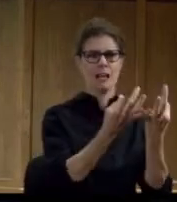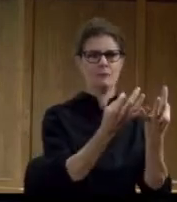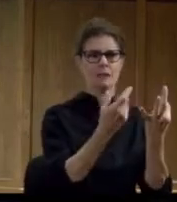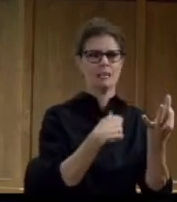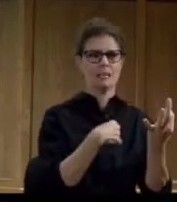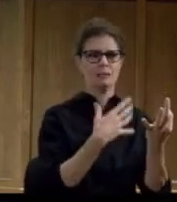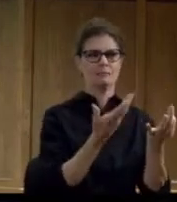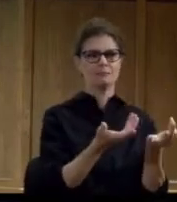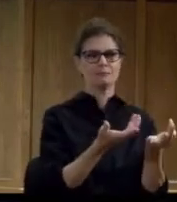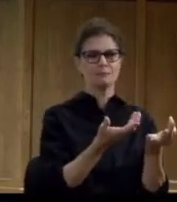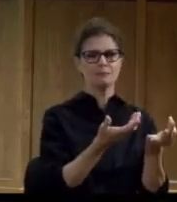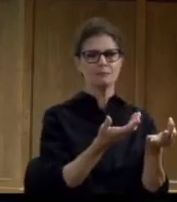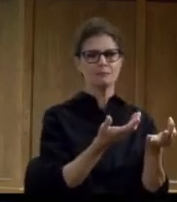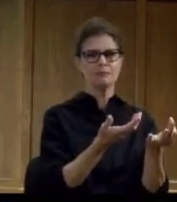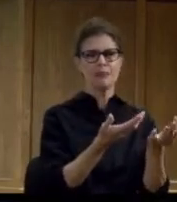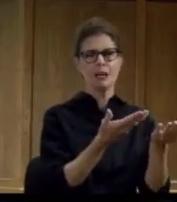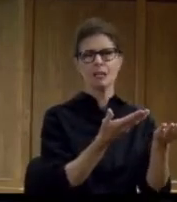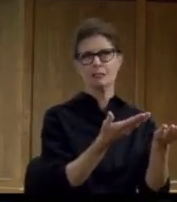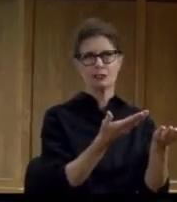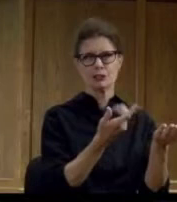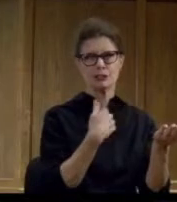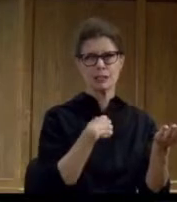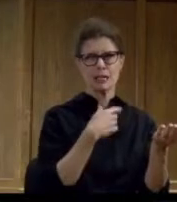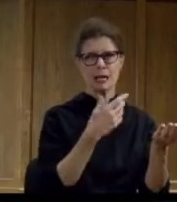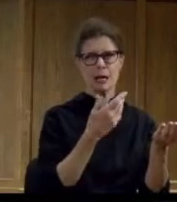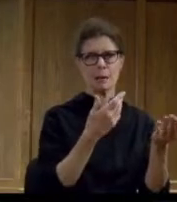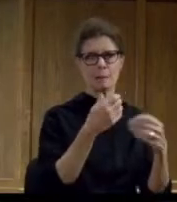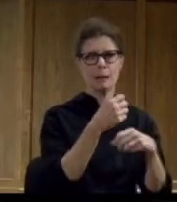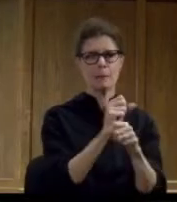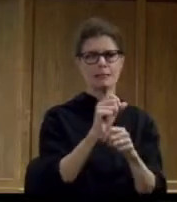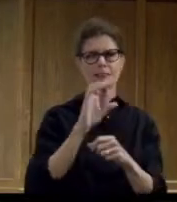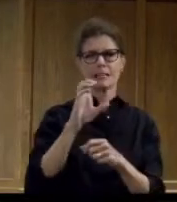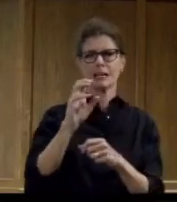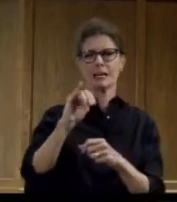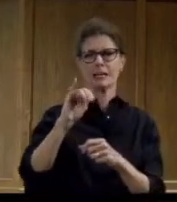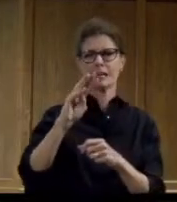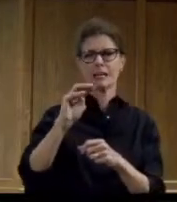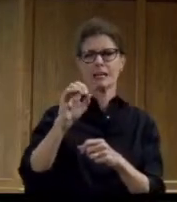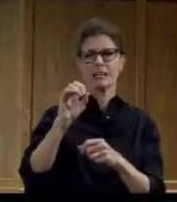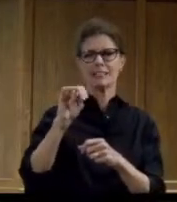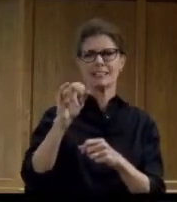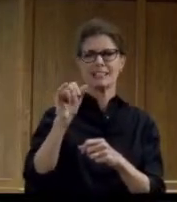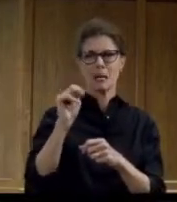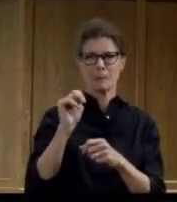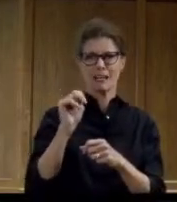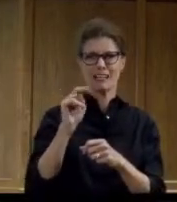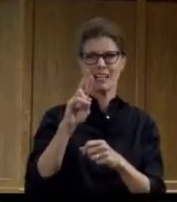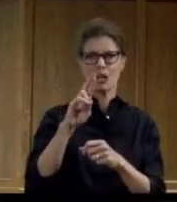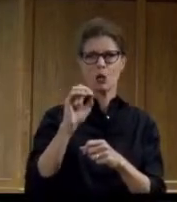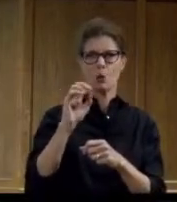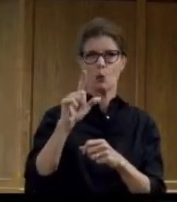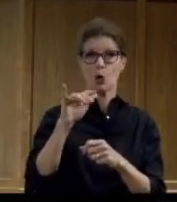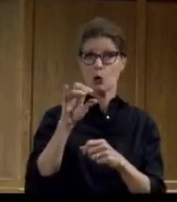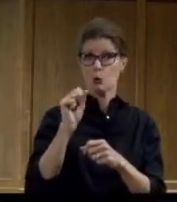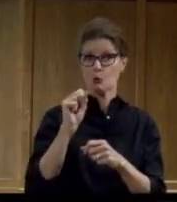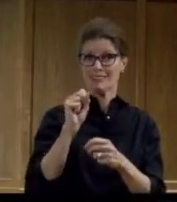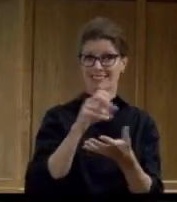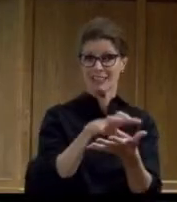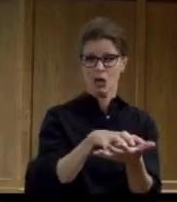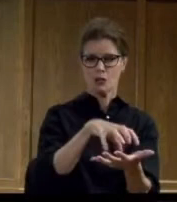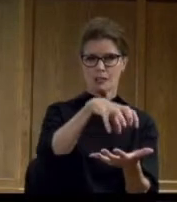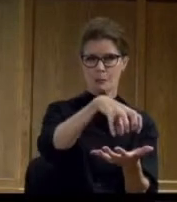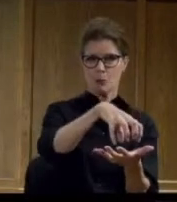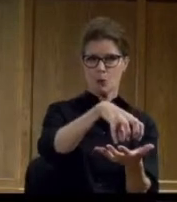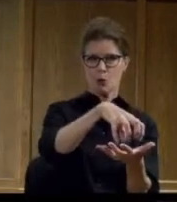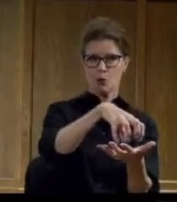has legendary cinnamon rolls, and she had sent some over to my house to just to be kind to us as we were